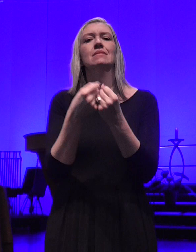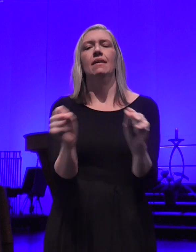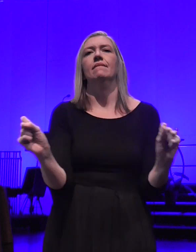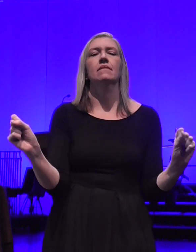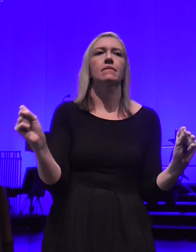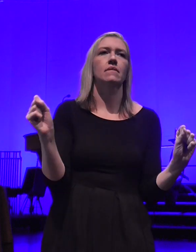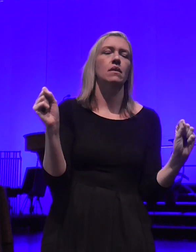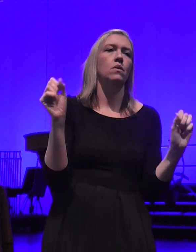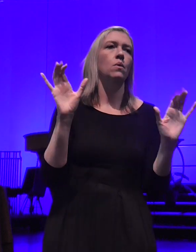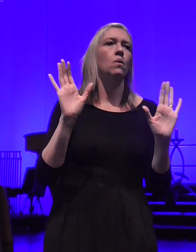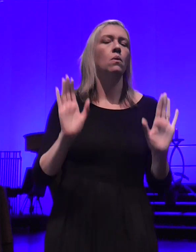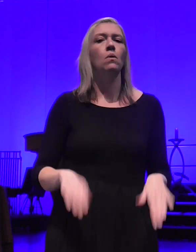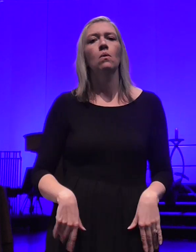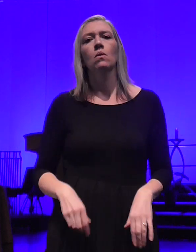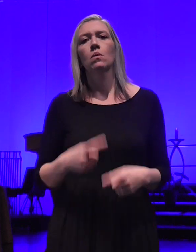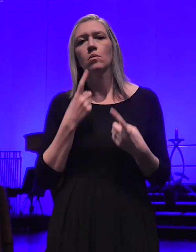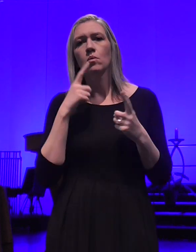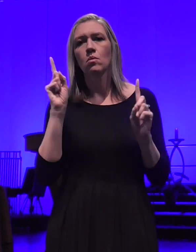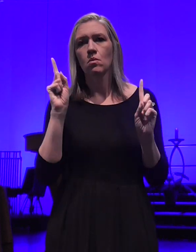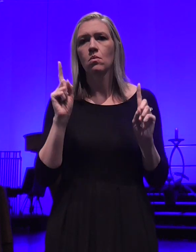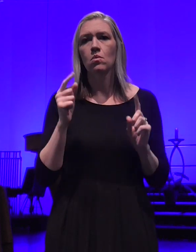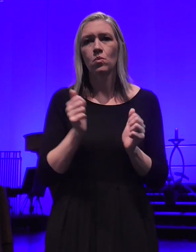grace.